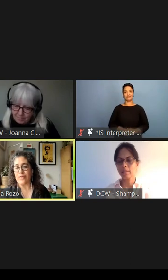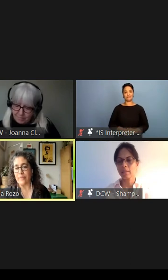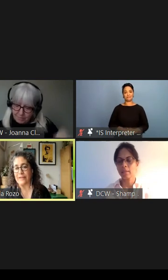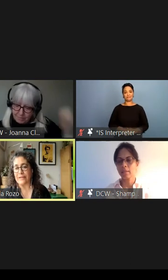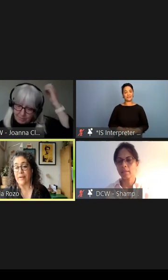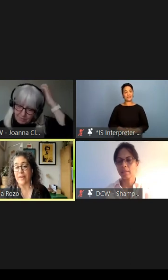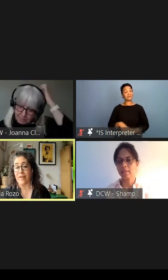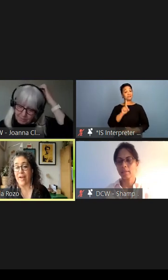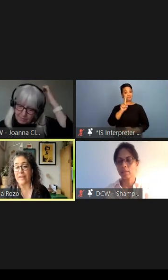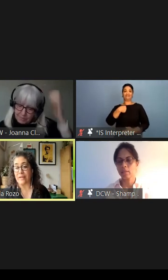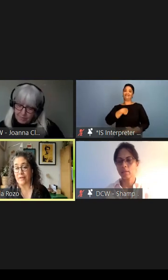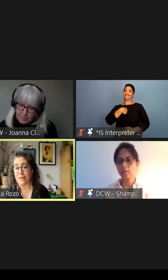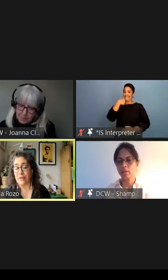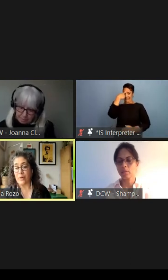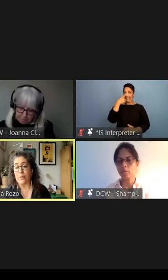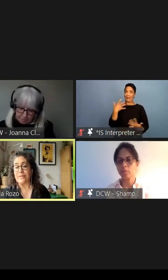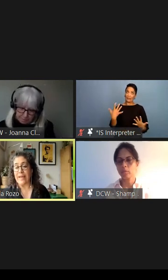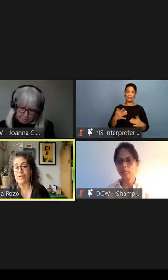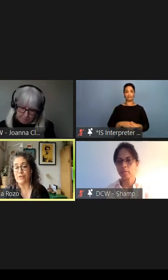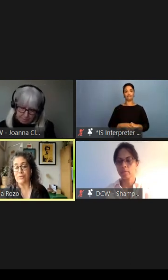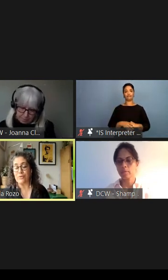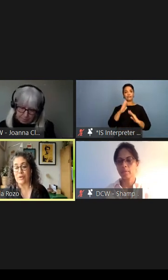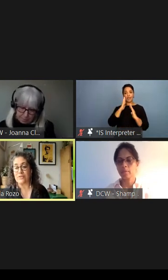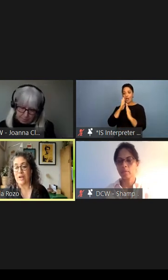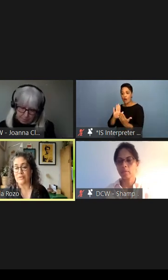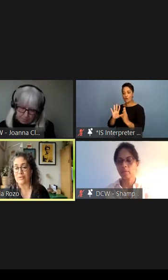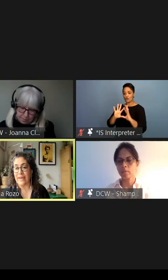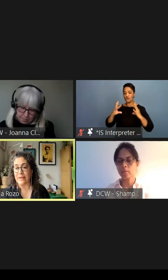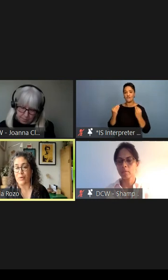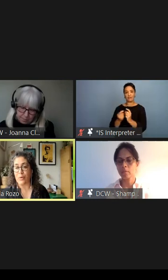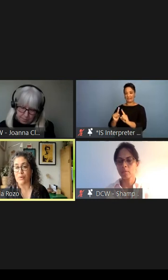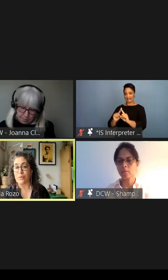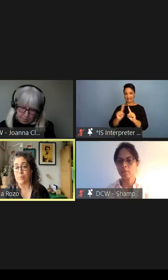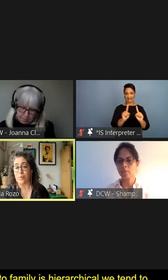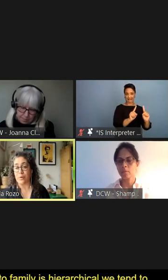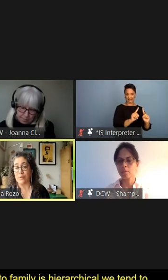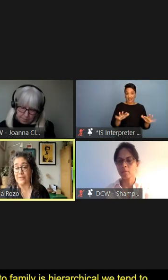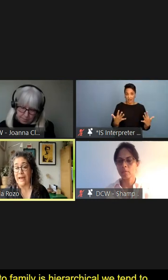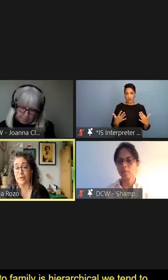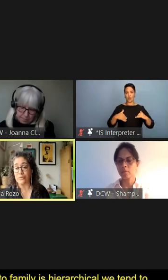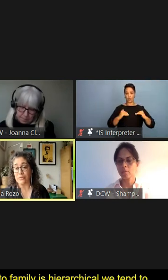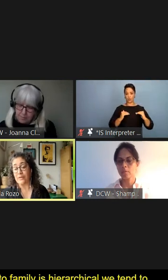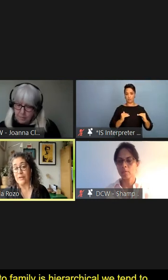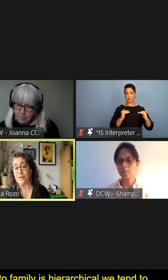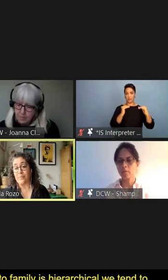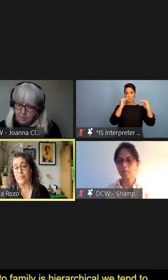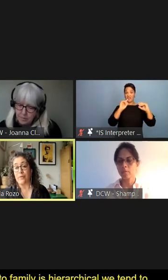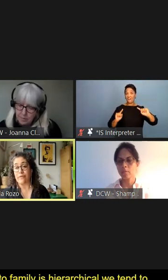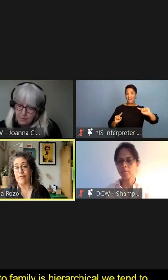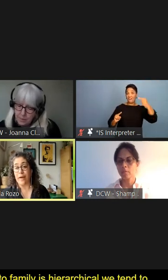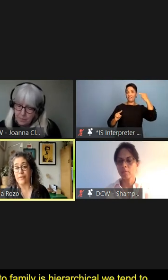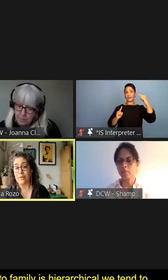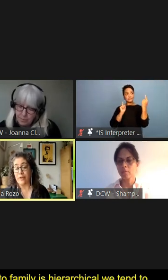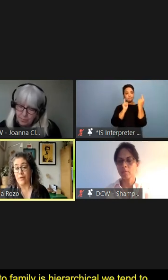to family is very hierarchical, we tend to consult and call more the adults, mother